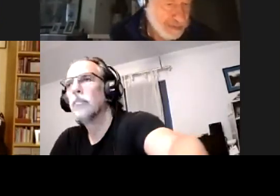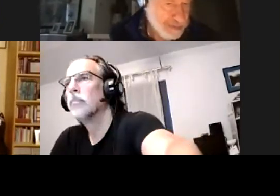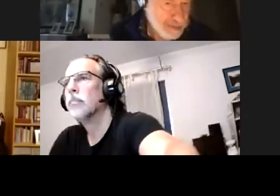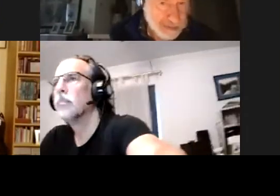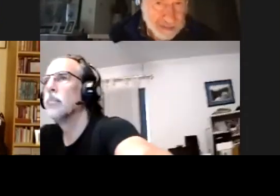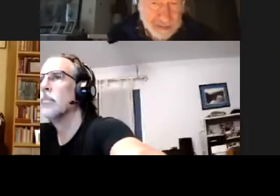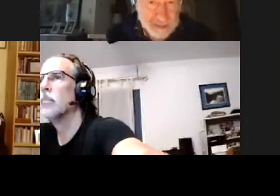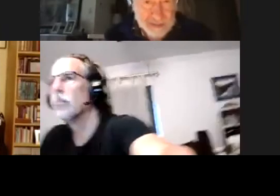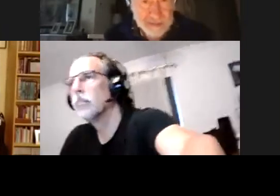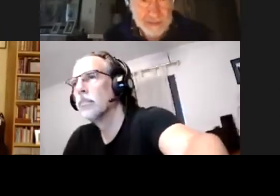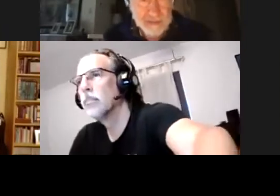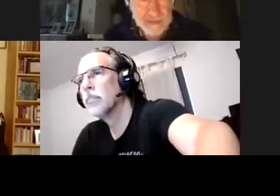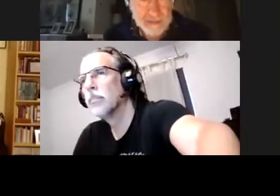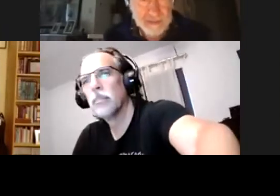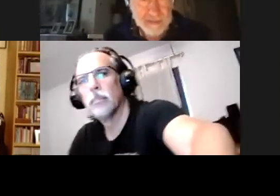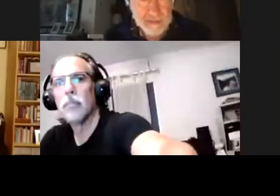people to join.